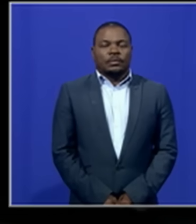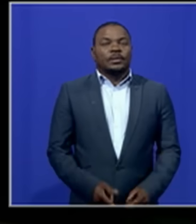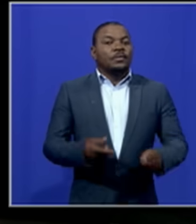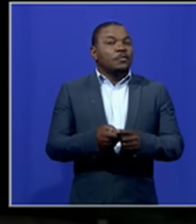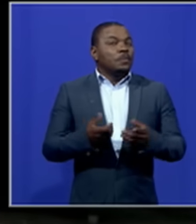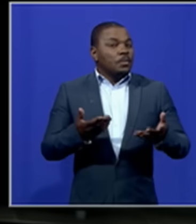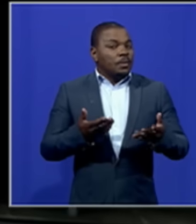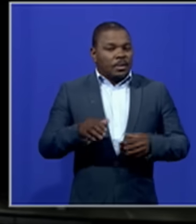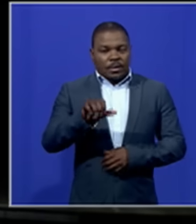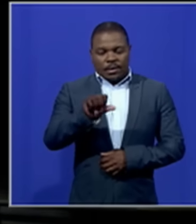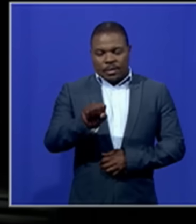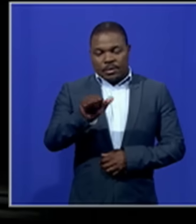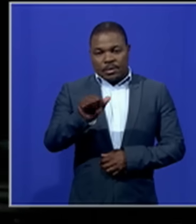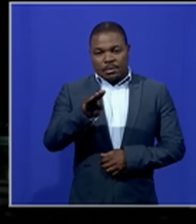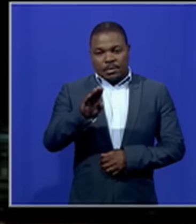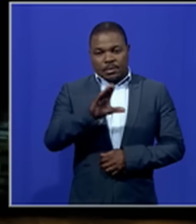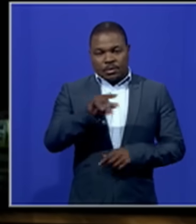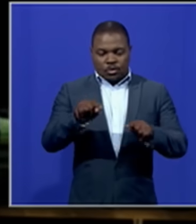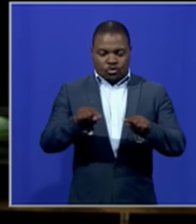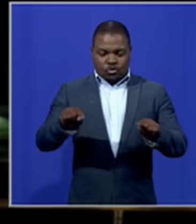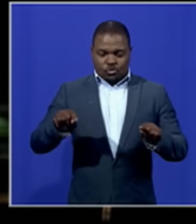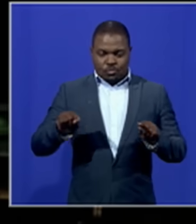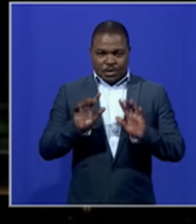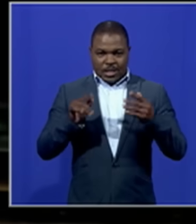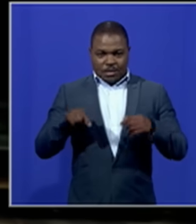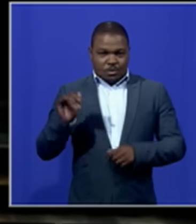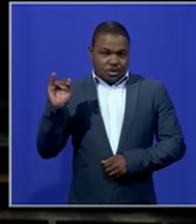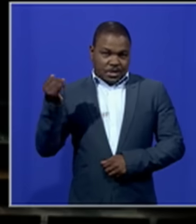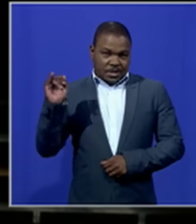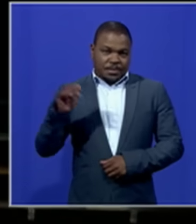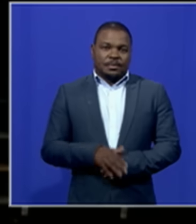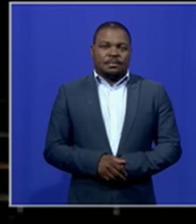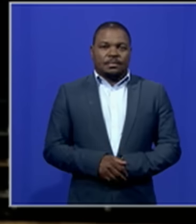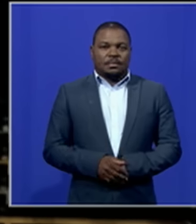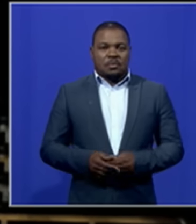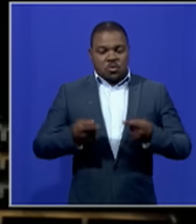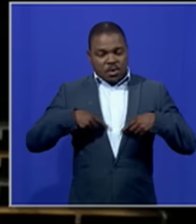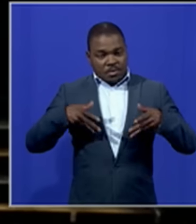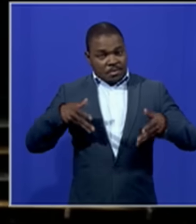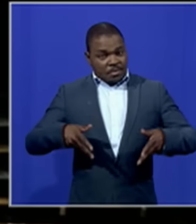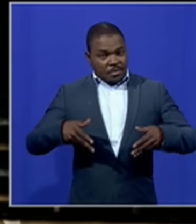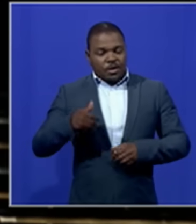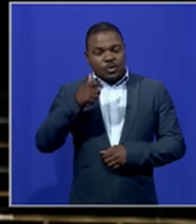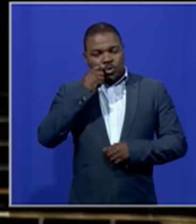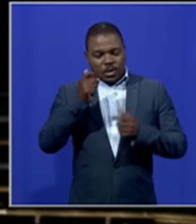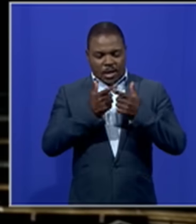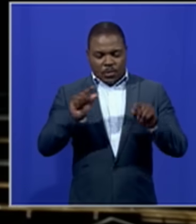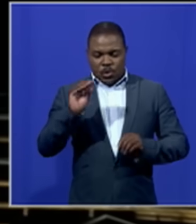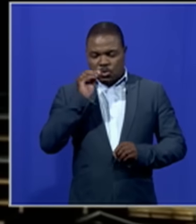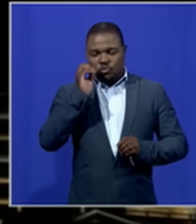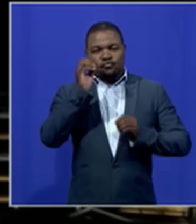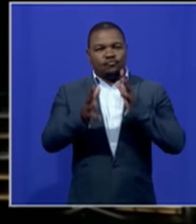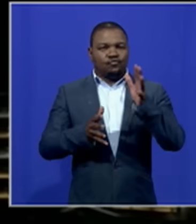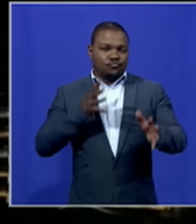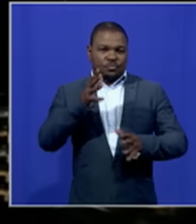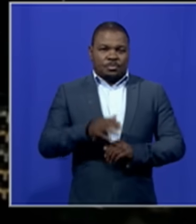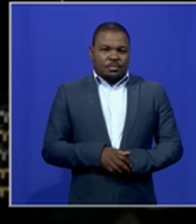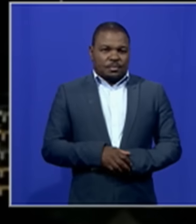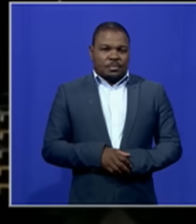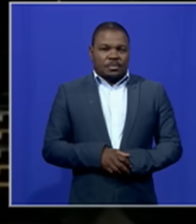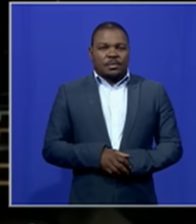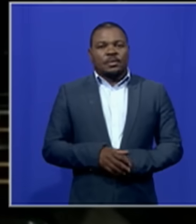Ka tlhamalalo go tswa SABC Studio 10 Auckland Park Johannesburg a re go tlisetsa kgaso ya dikgang tsa Setswana a